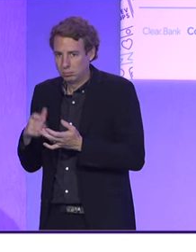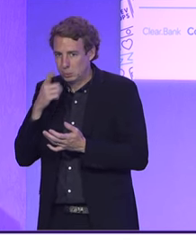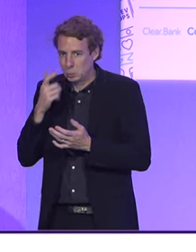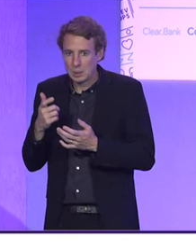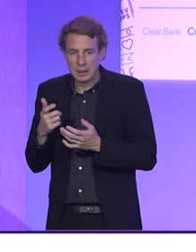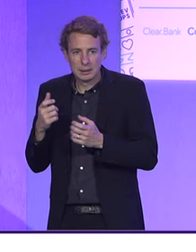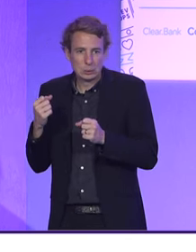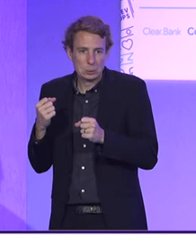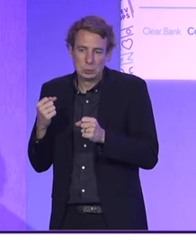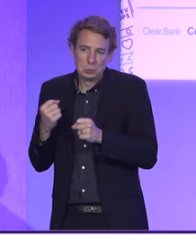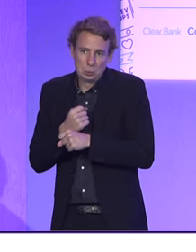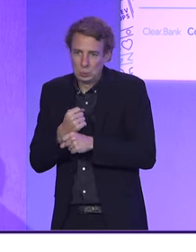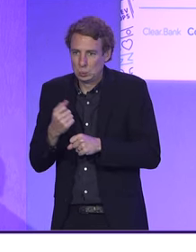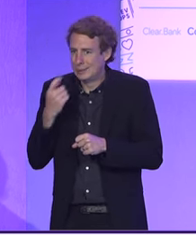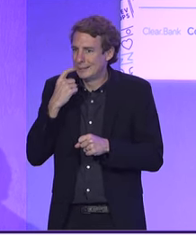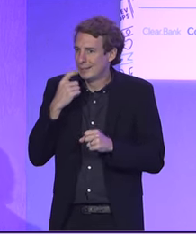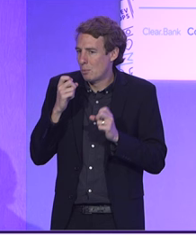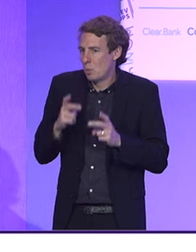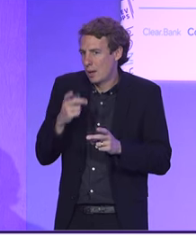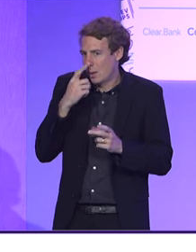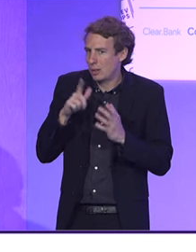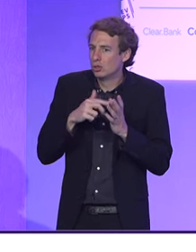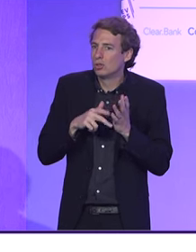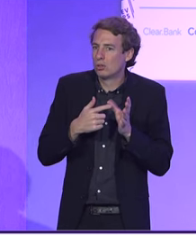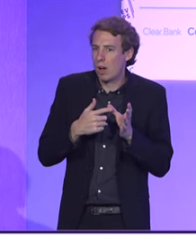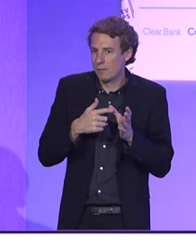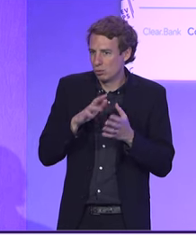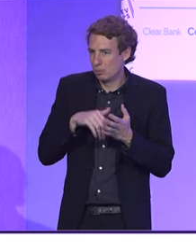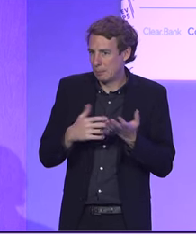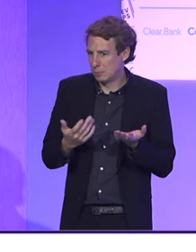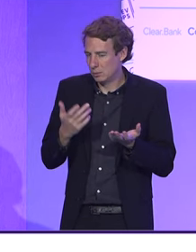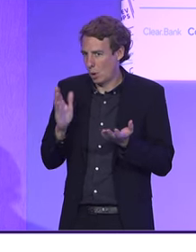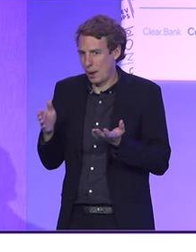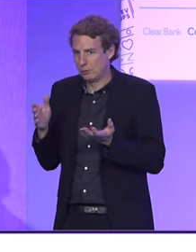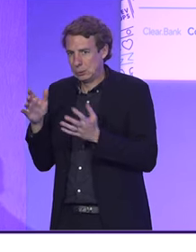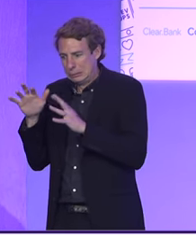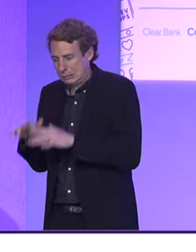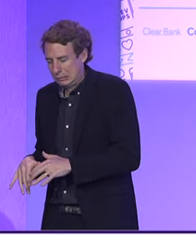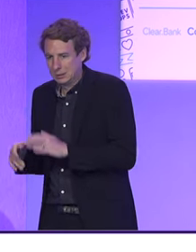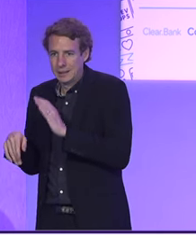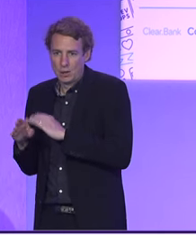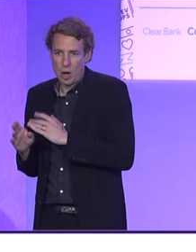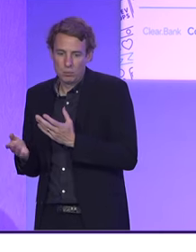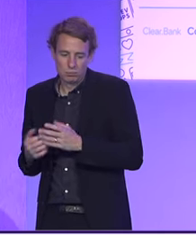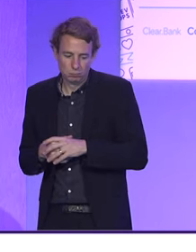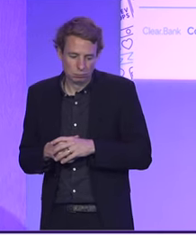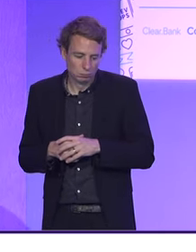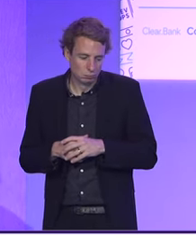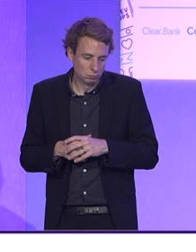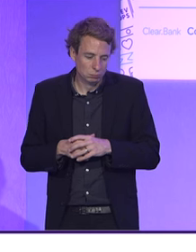with a simple bash script, okay? And the final thing is transparency, okay? Just share everything with your